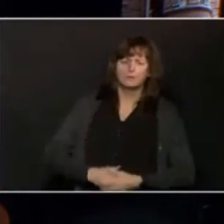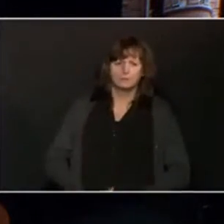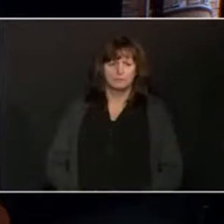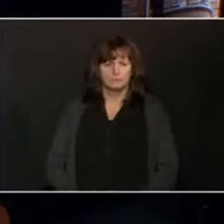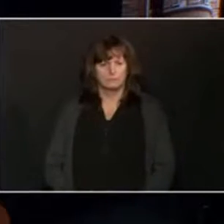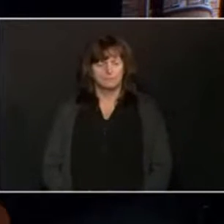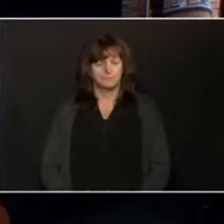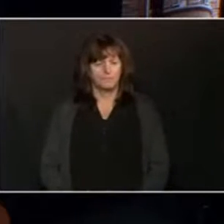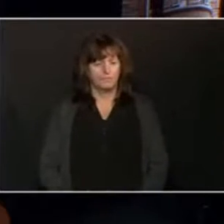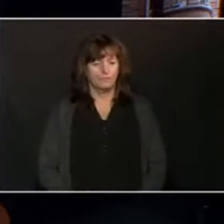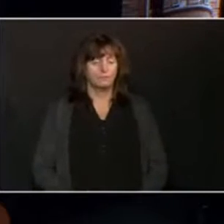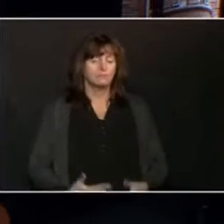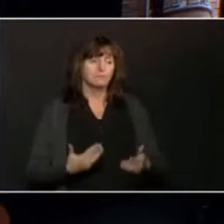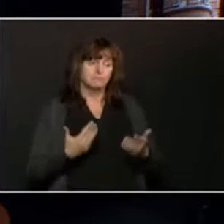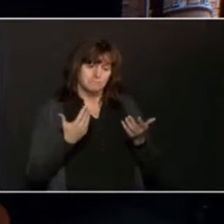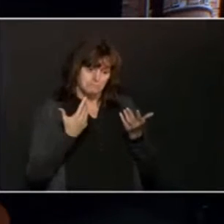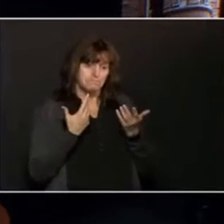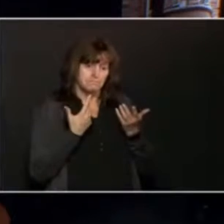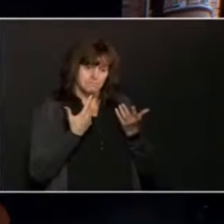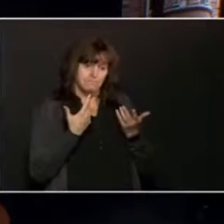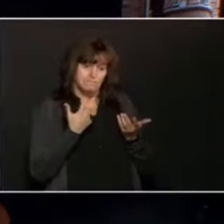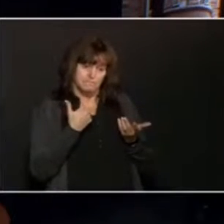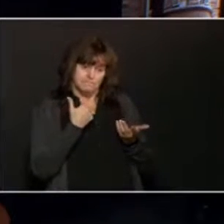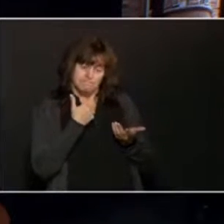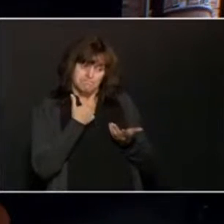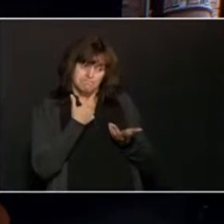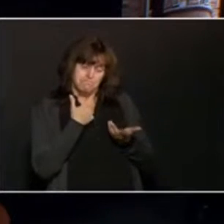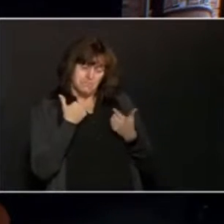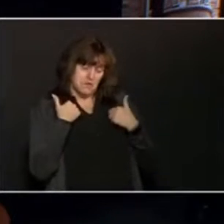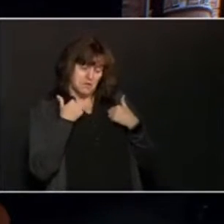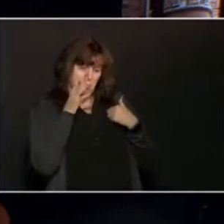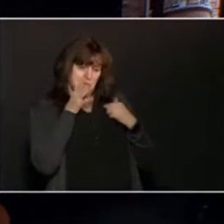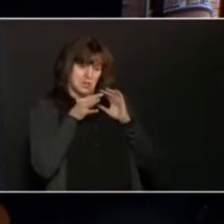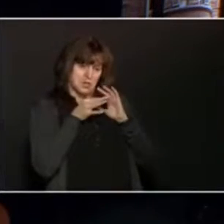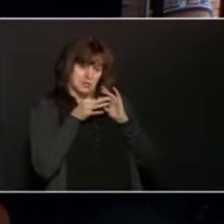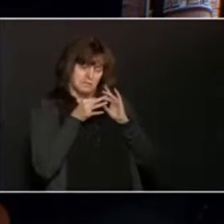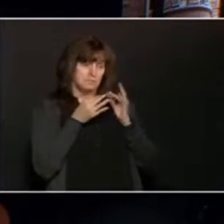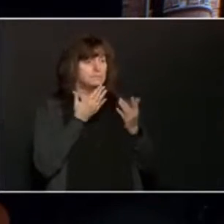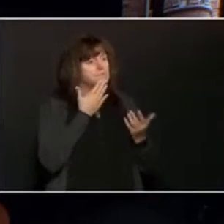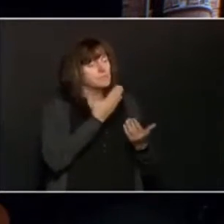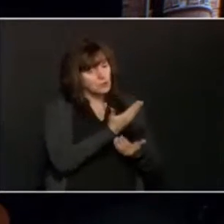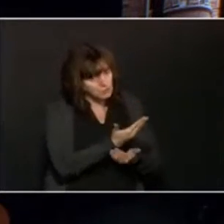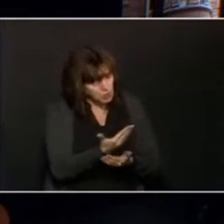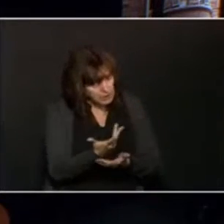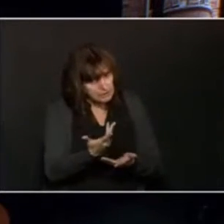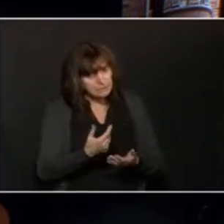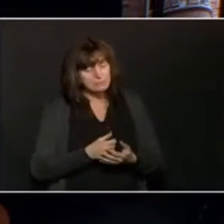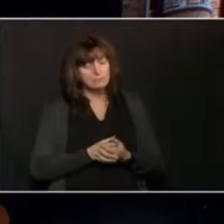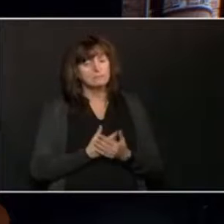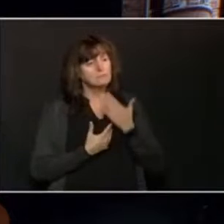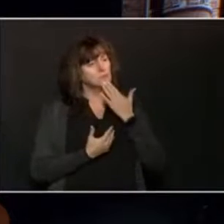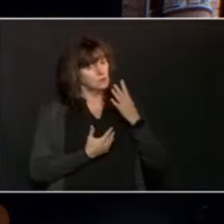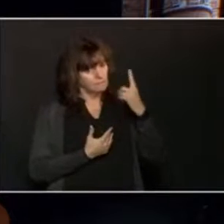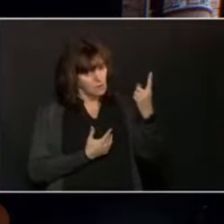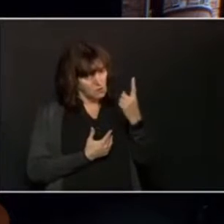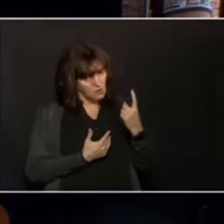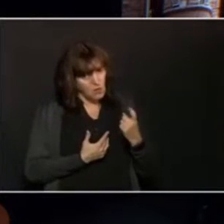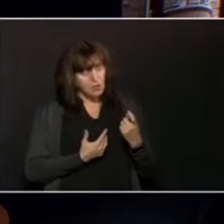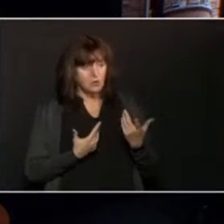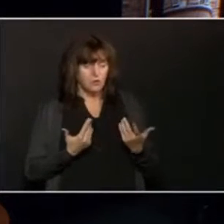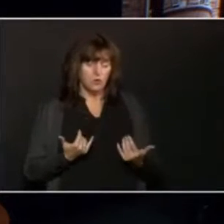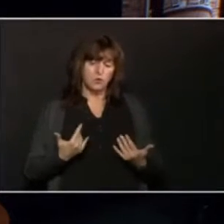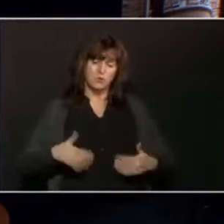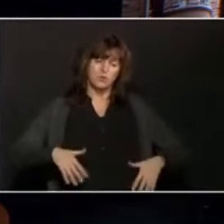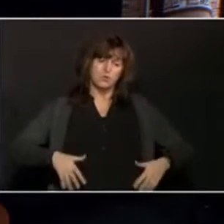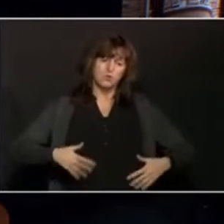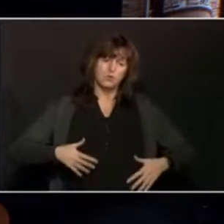Okay, I guess I'll start. Good morning. Thank you for the question. We're in a very, very challenging and precarious situation,